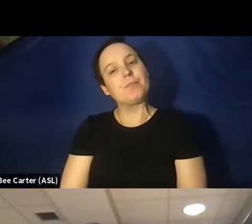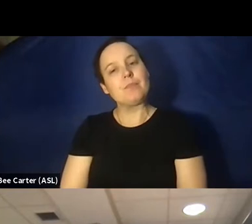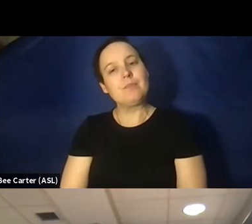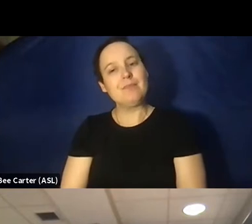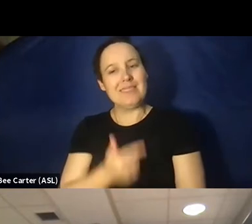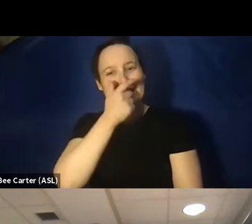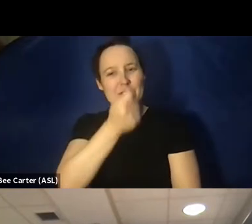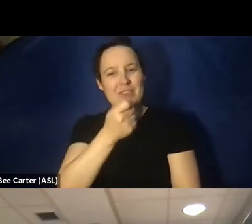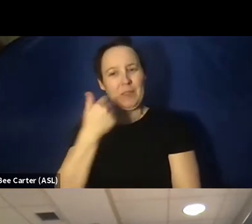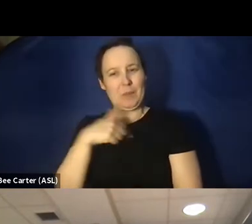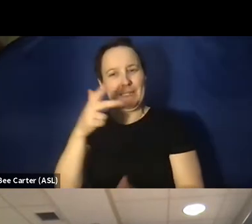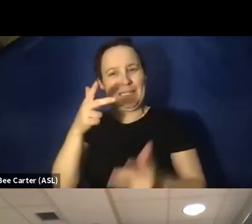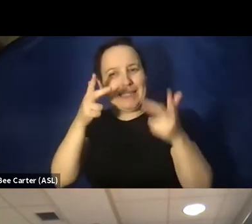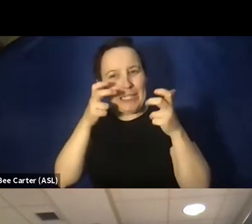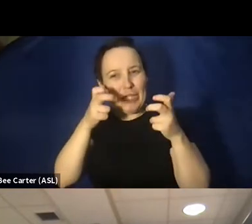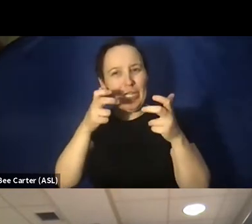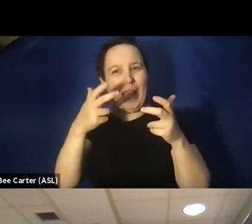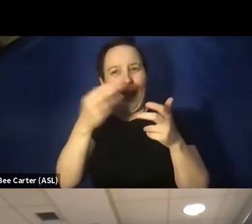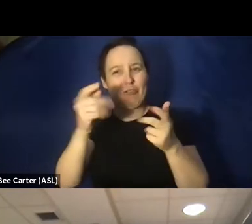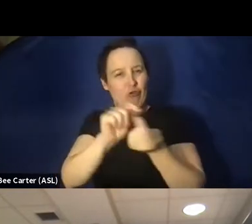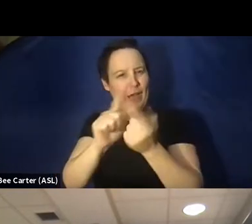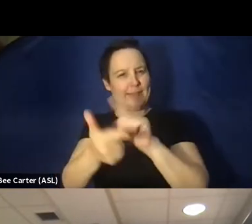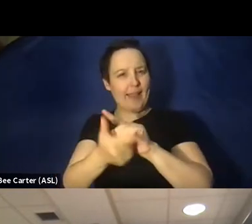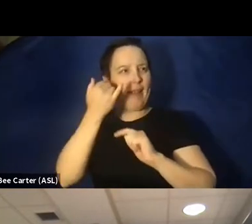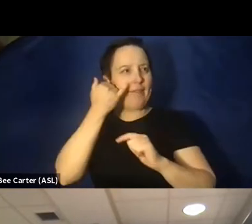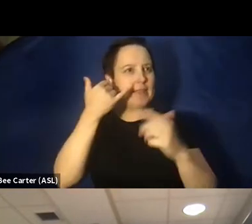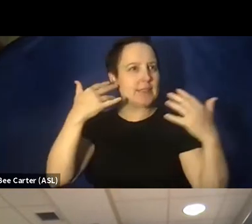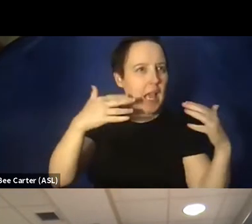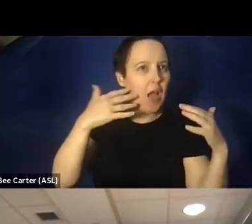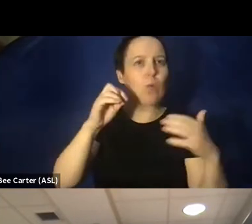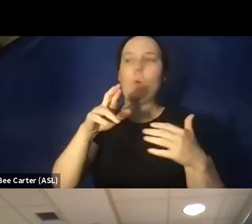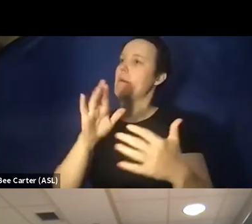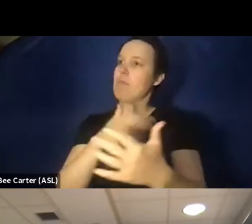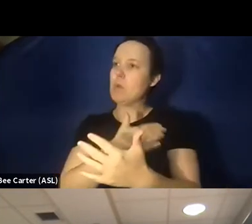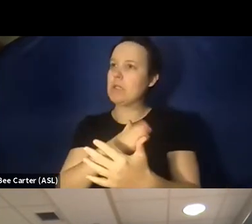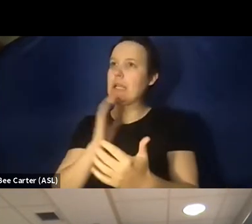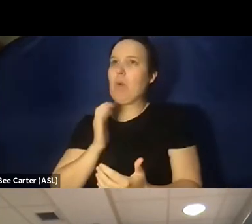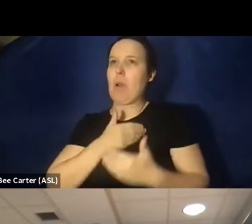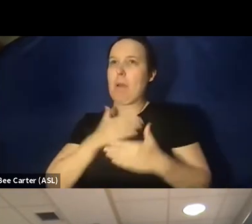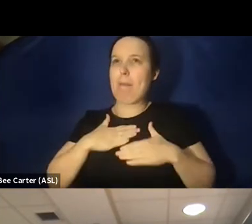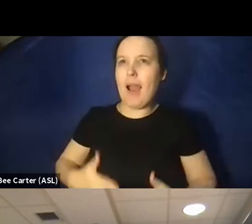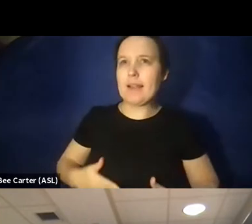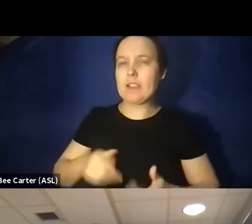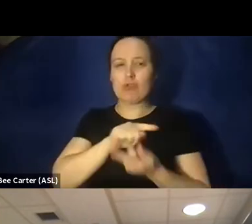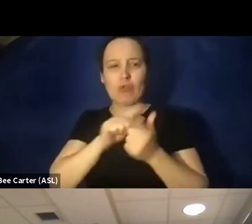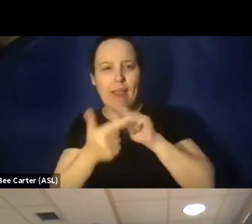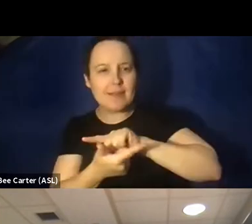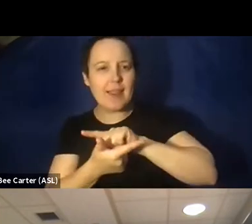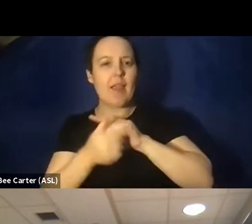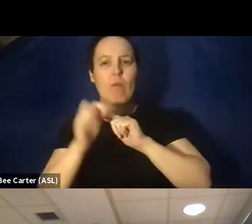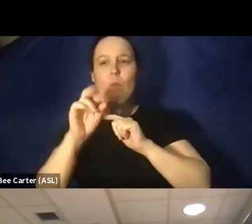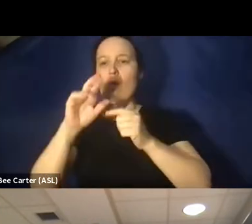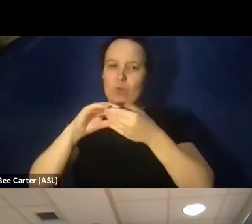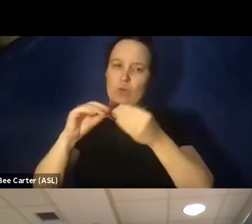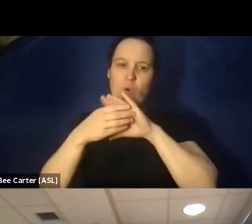we translate things that we hear, whether they're sounds or they're music, and we translate them through our bodies, and we translate them into narrative, like Motapu